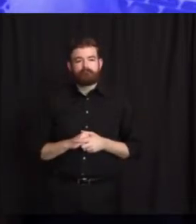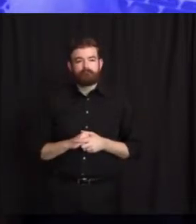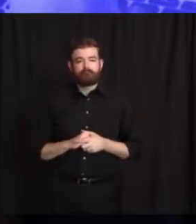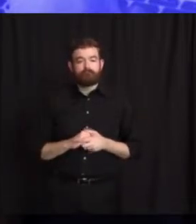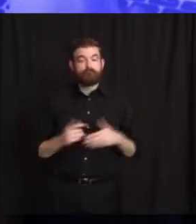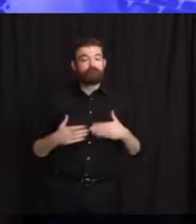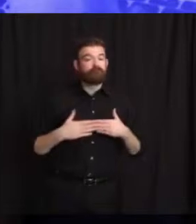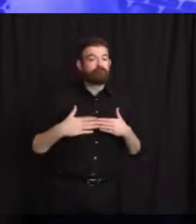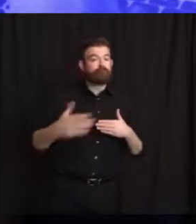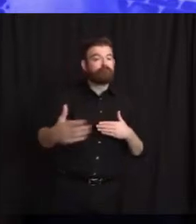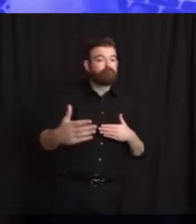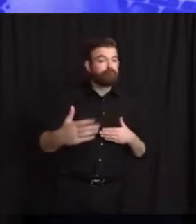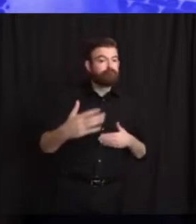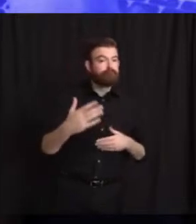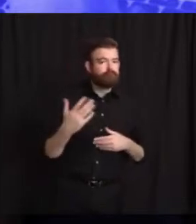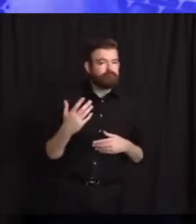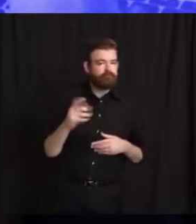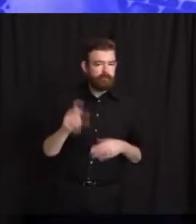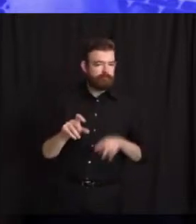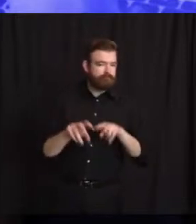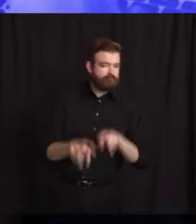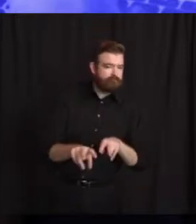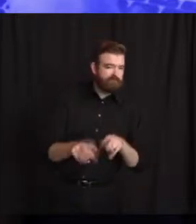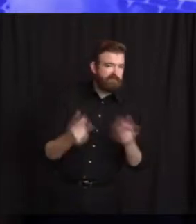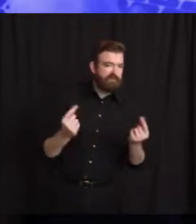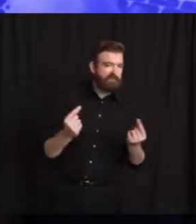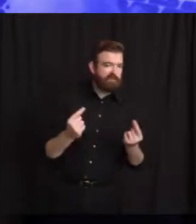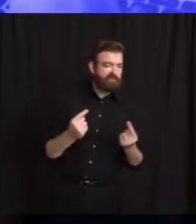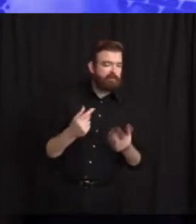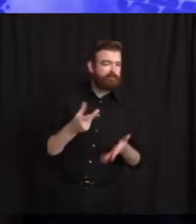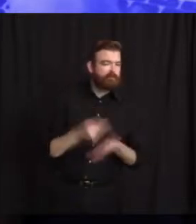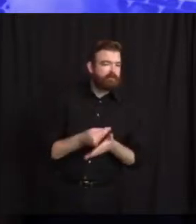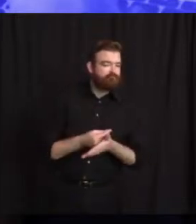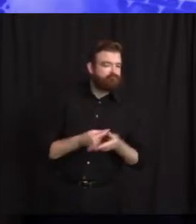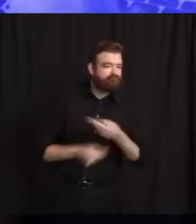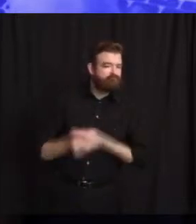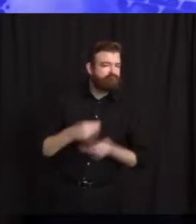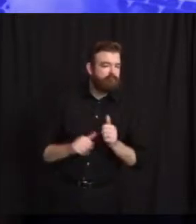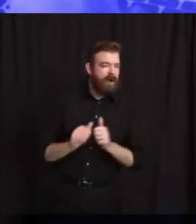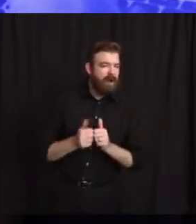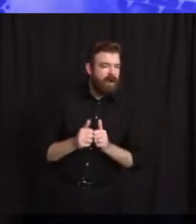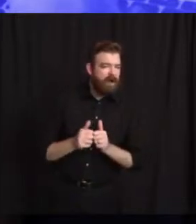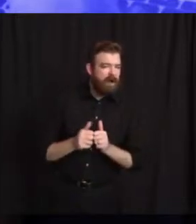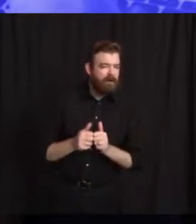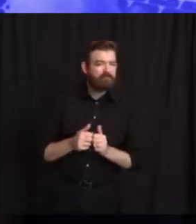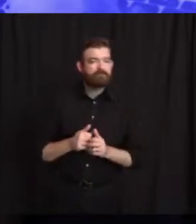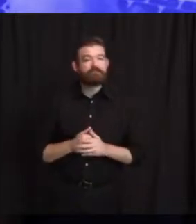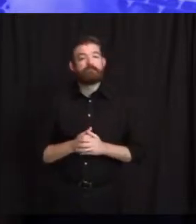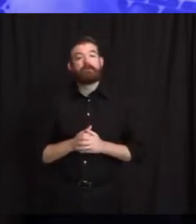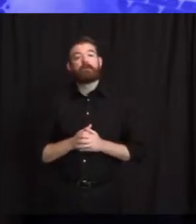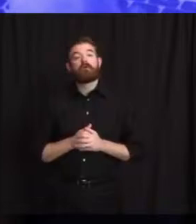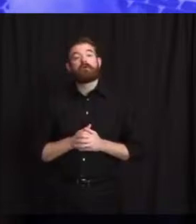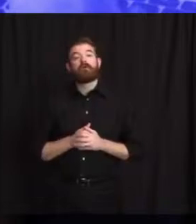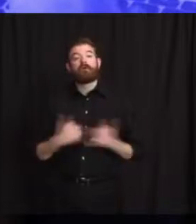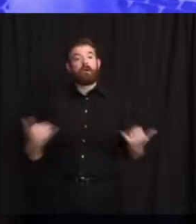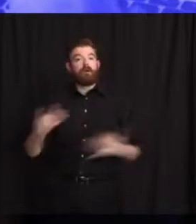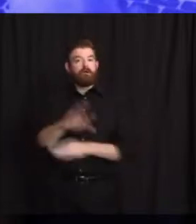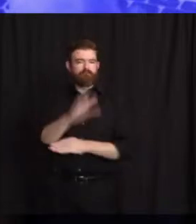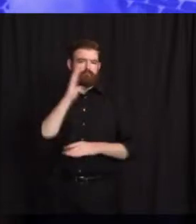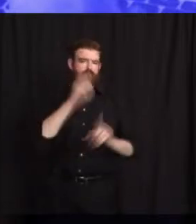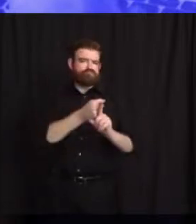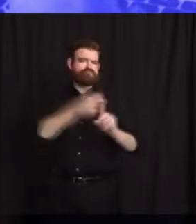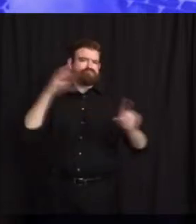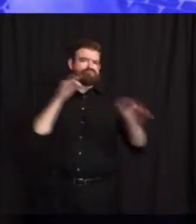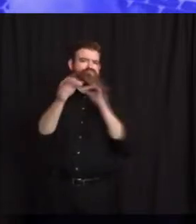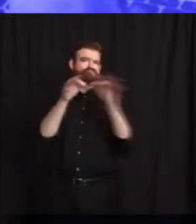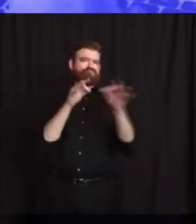greater detail during our virtual press conference later this afternoon, but essentially it will outline the administration's proposed path